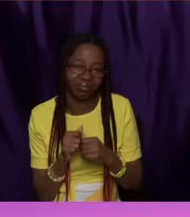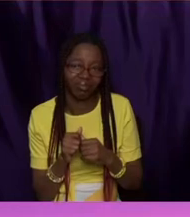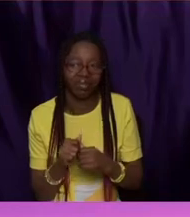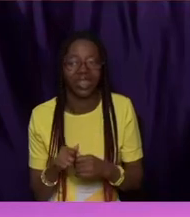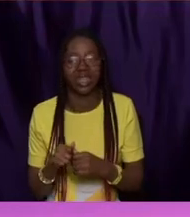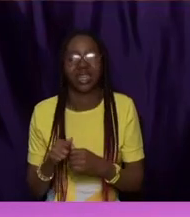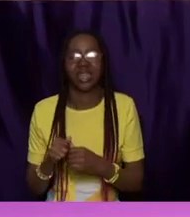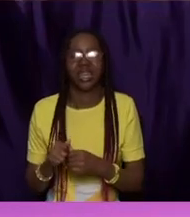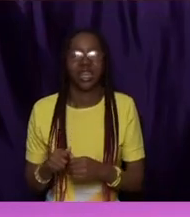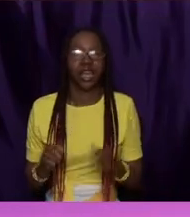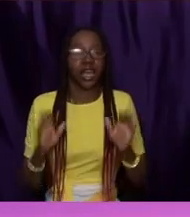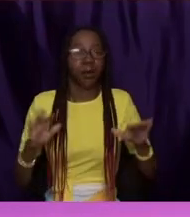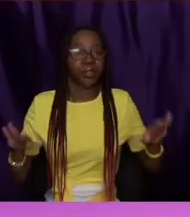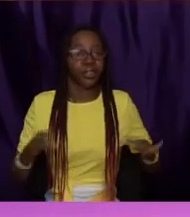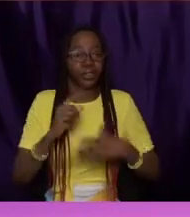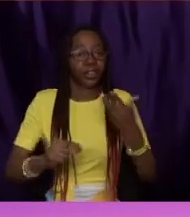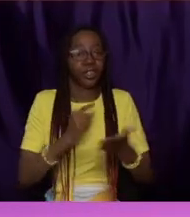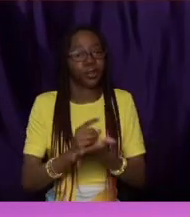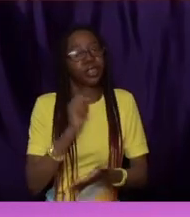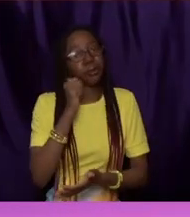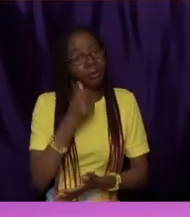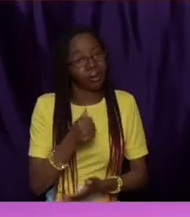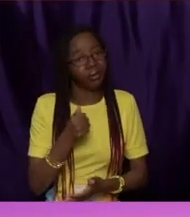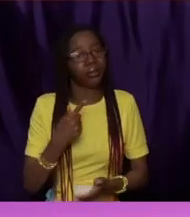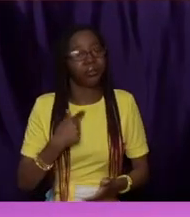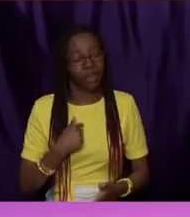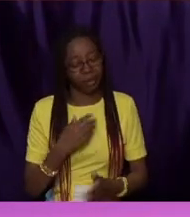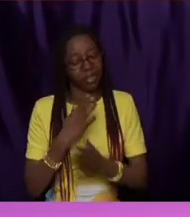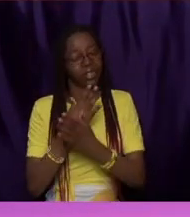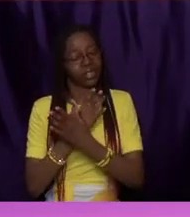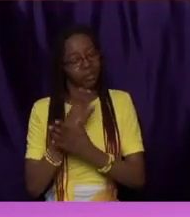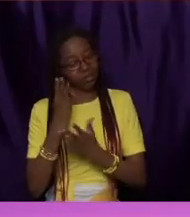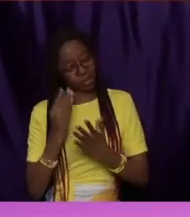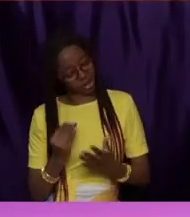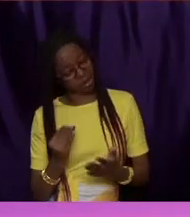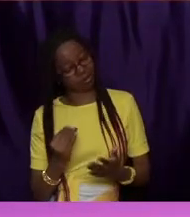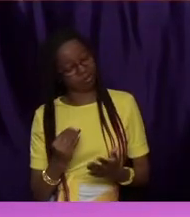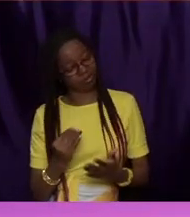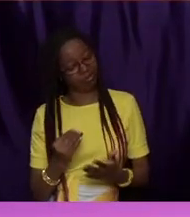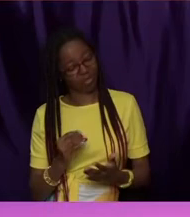Our baby's graduating tomorrow, so I'm going to go on now and get some rest so I can holler.